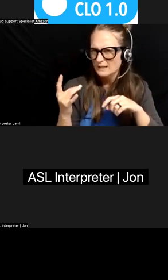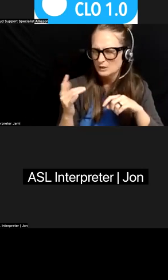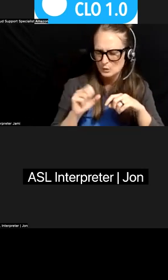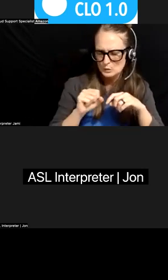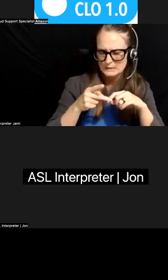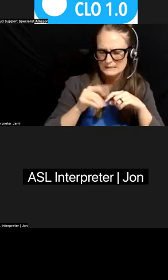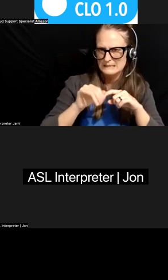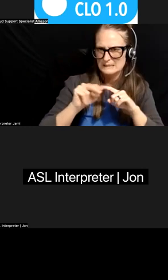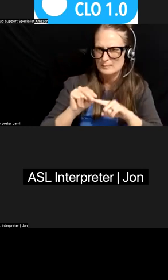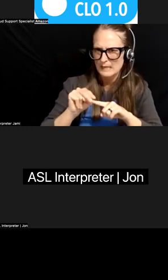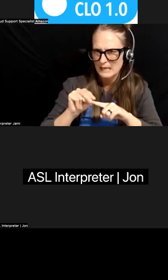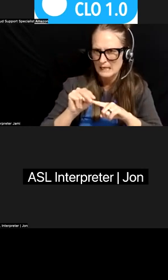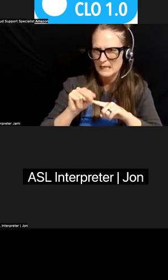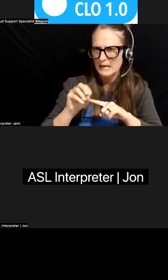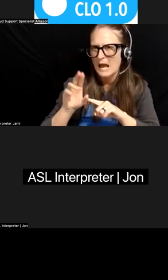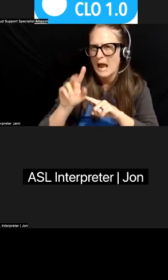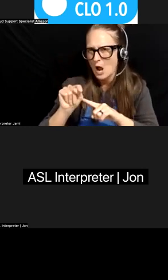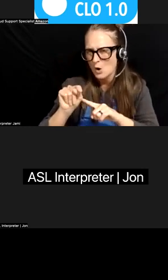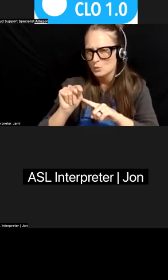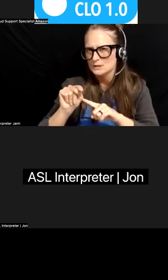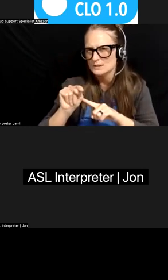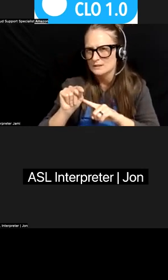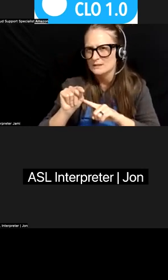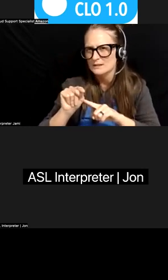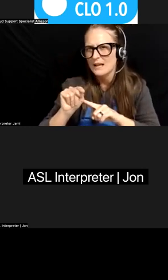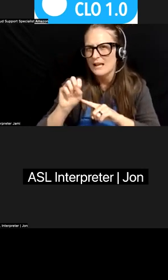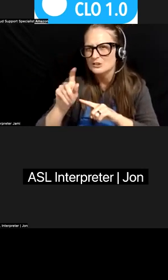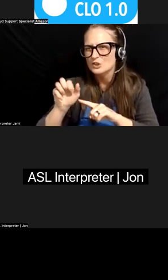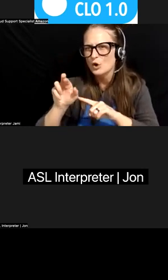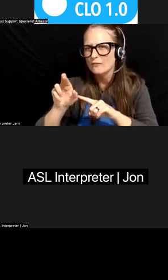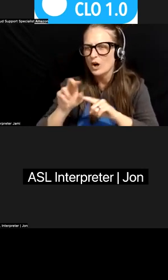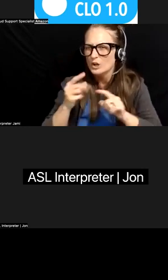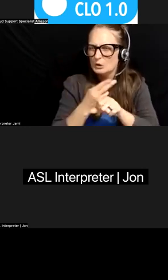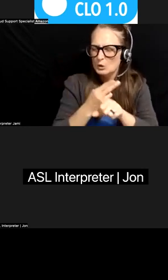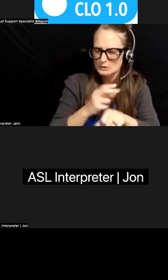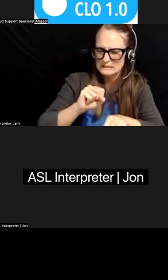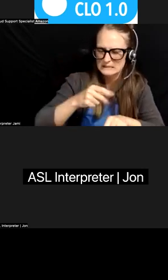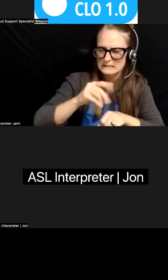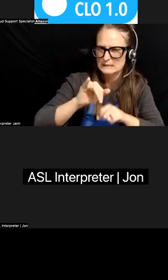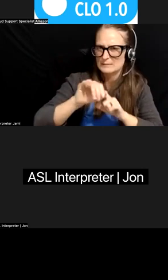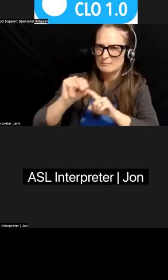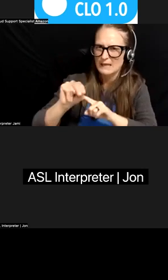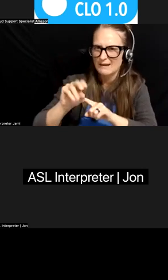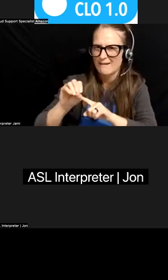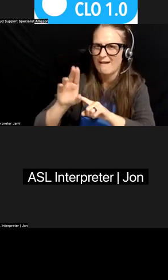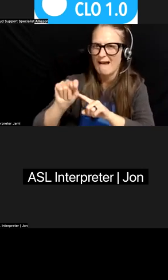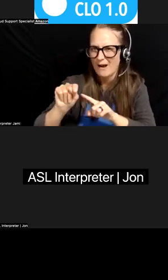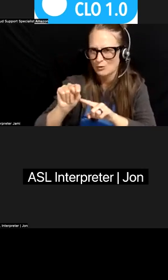Instead of installing it, I call it spin because we're really not installing. It's just pre-provisioned version of it. So I use that term.